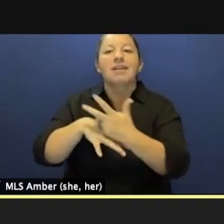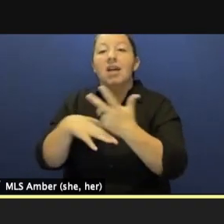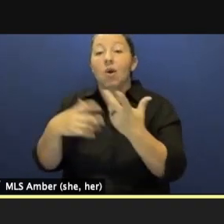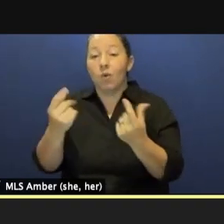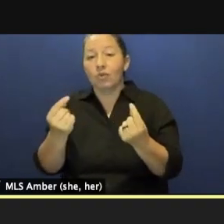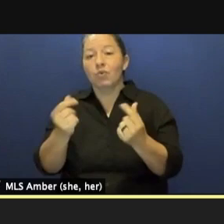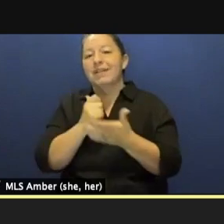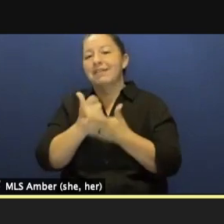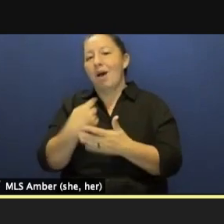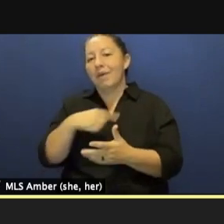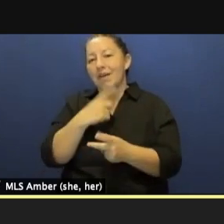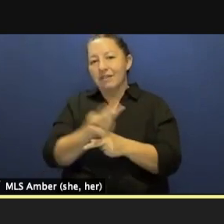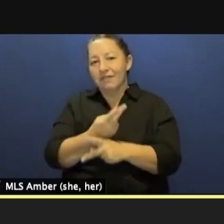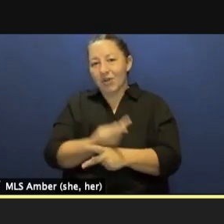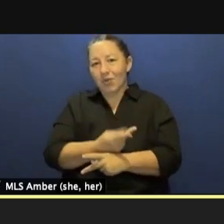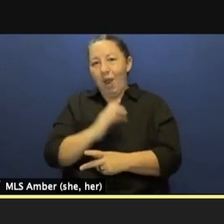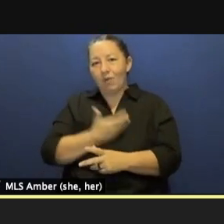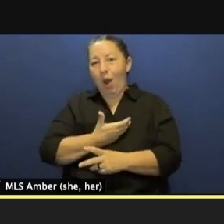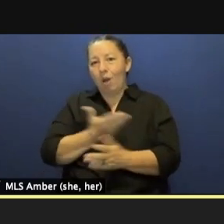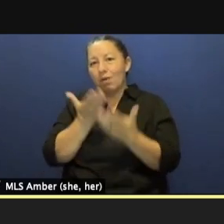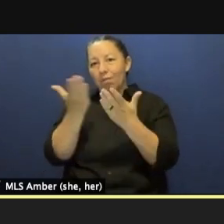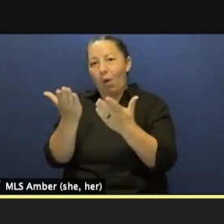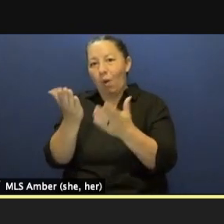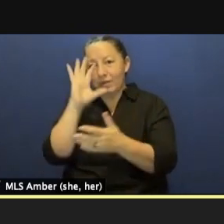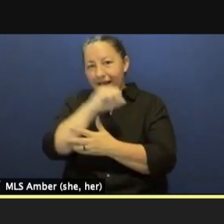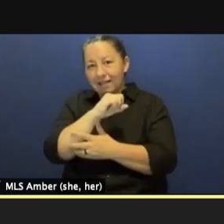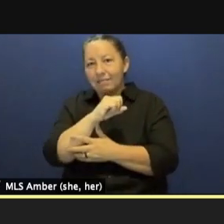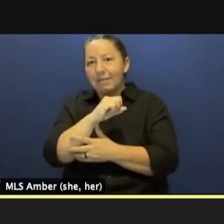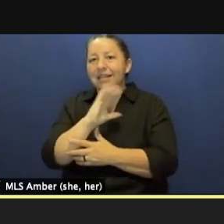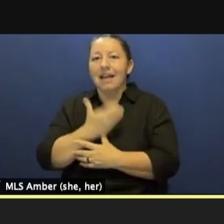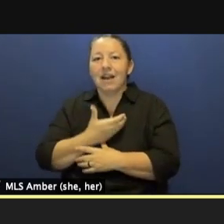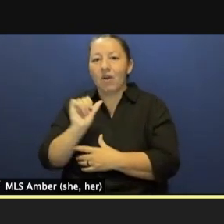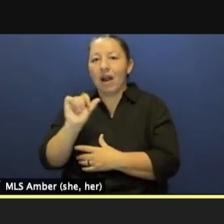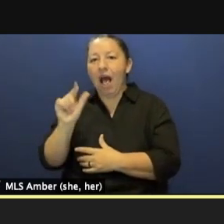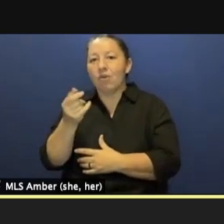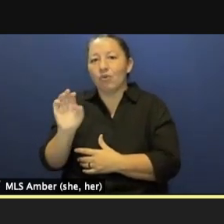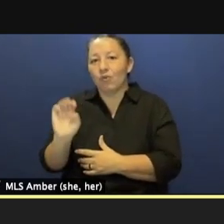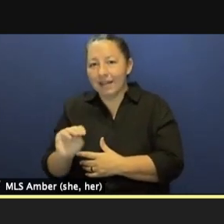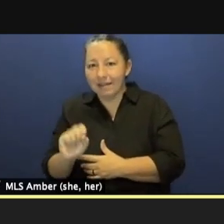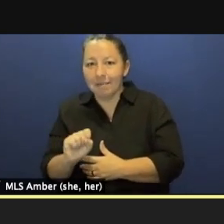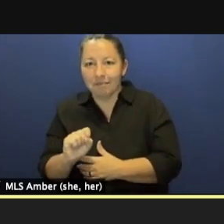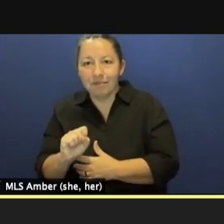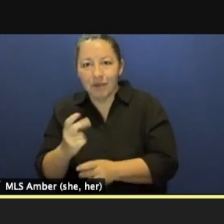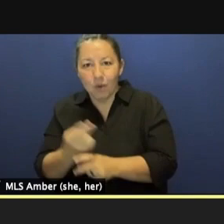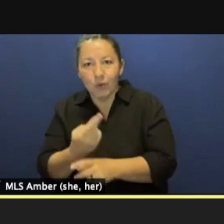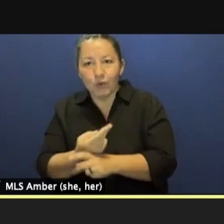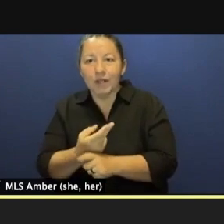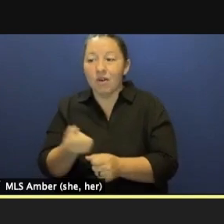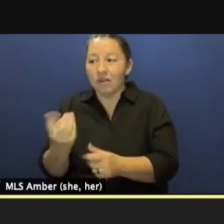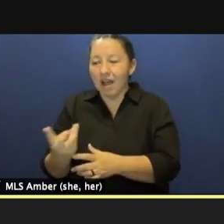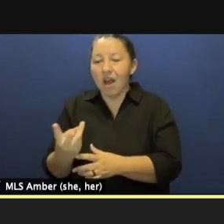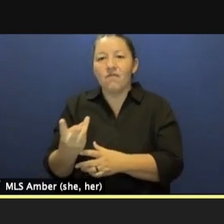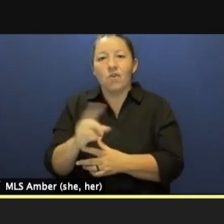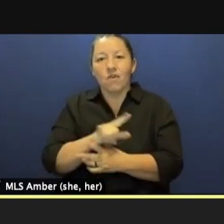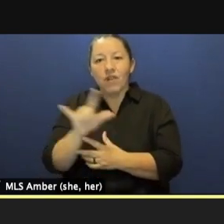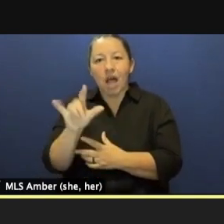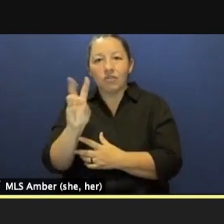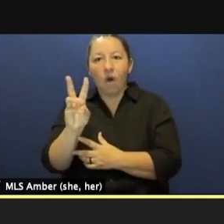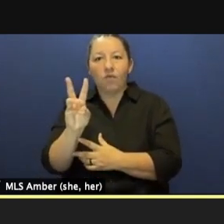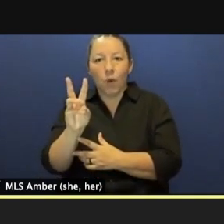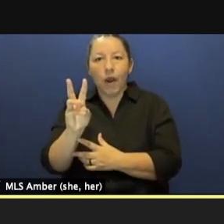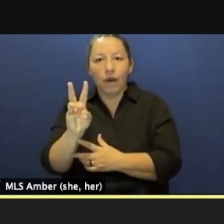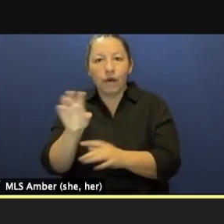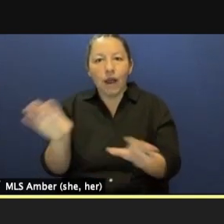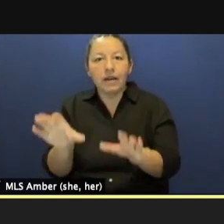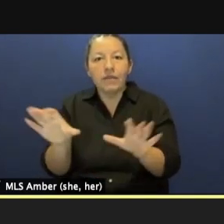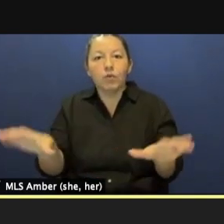slip prediction algorithms. There's a number of flight software activities that we're doing here in order to be